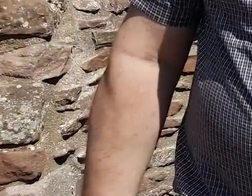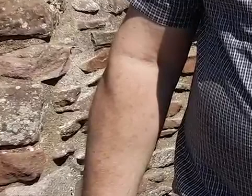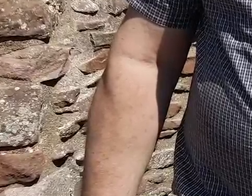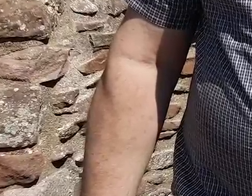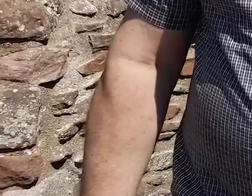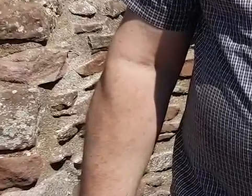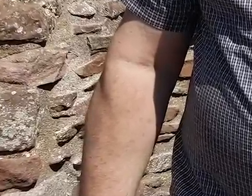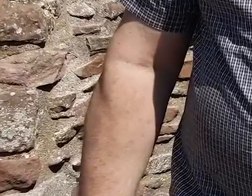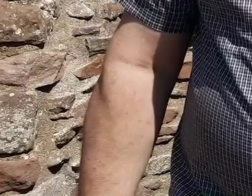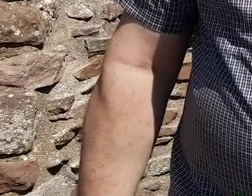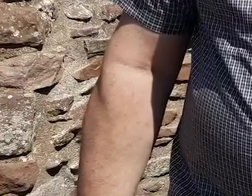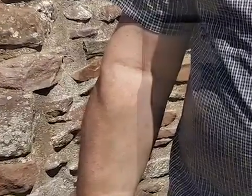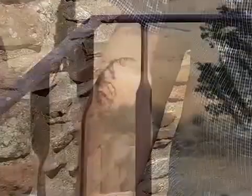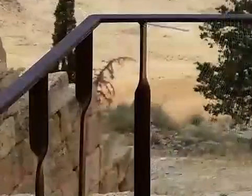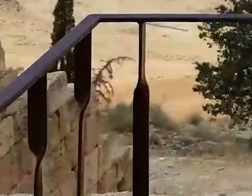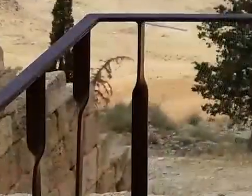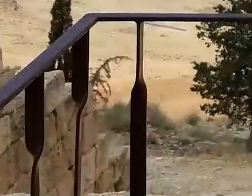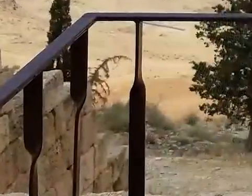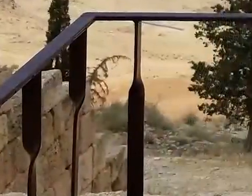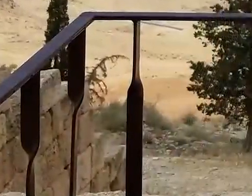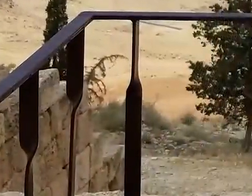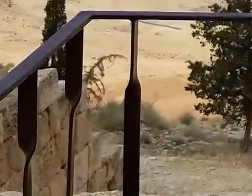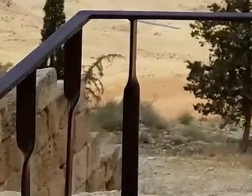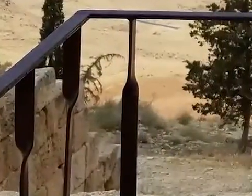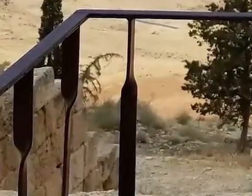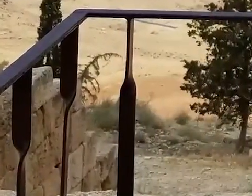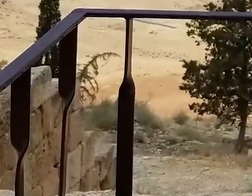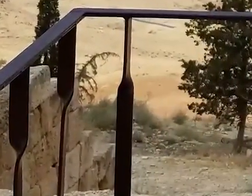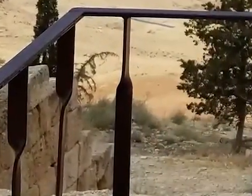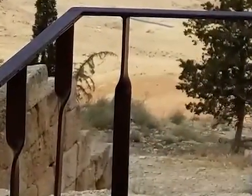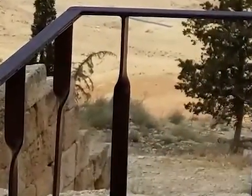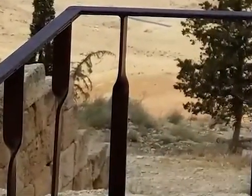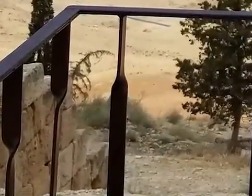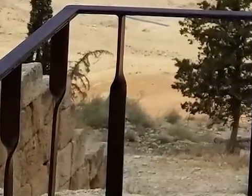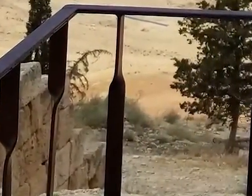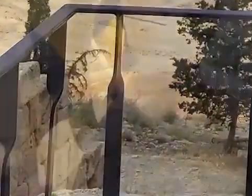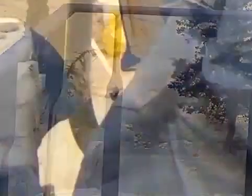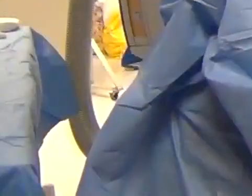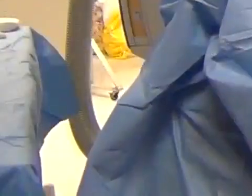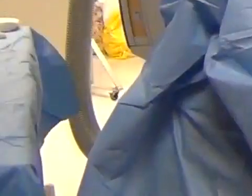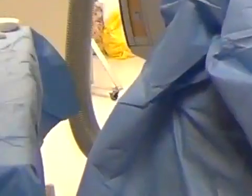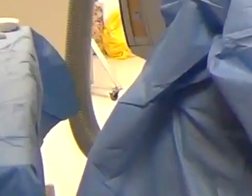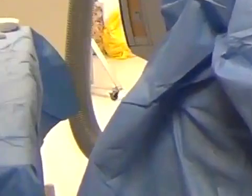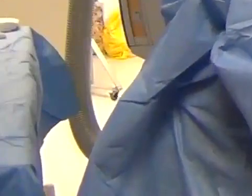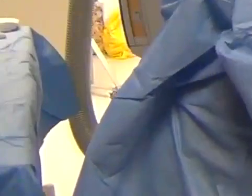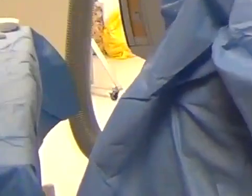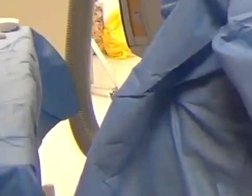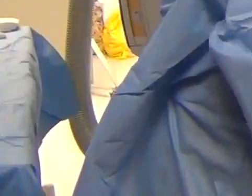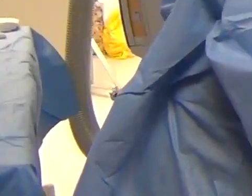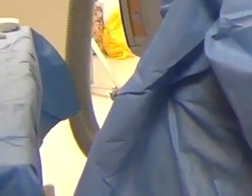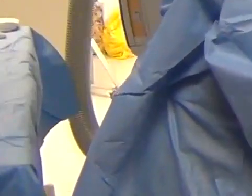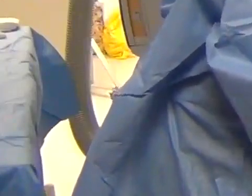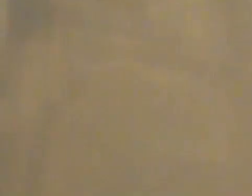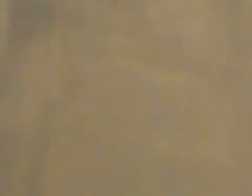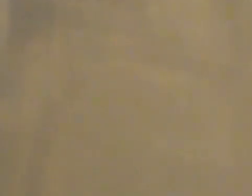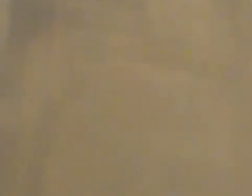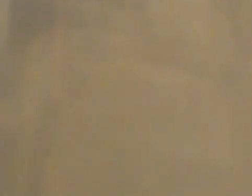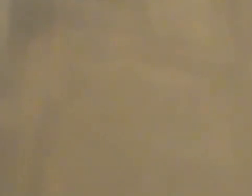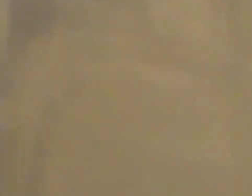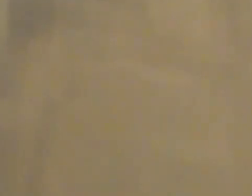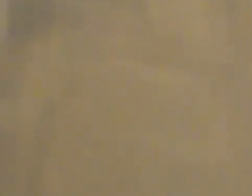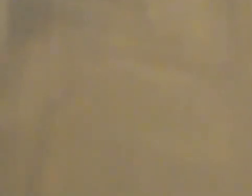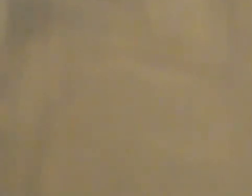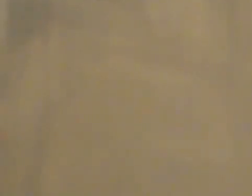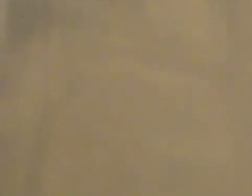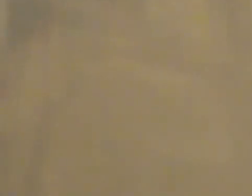and emailed their global network asking everybody to pray for a miracle. And back at the hospital, Dr. Ebersol threw everything